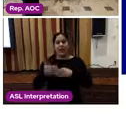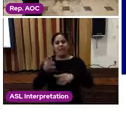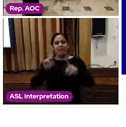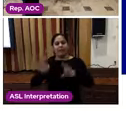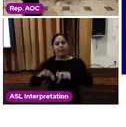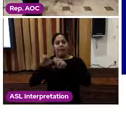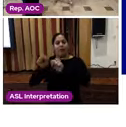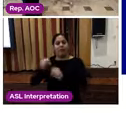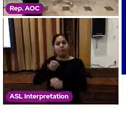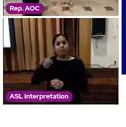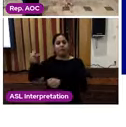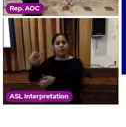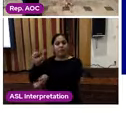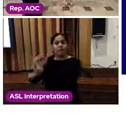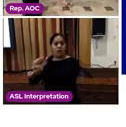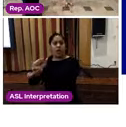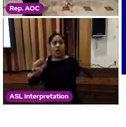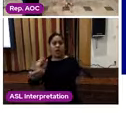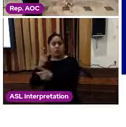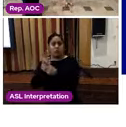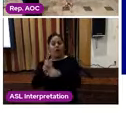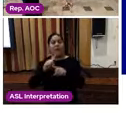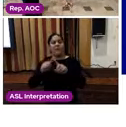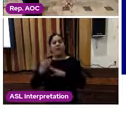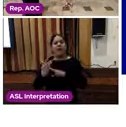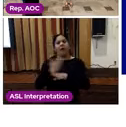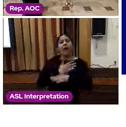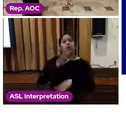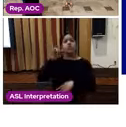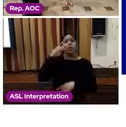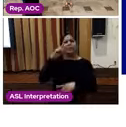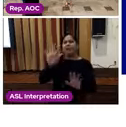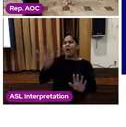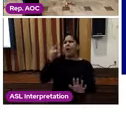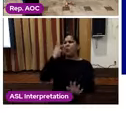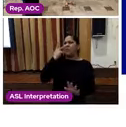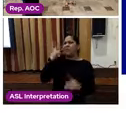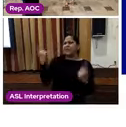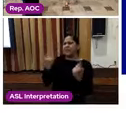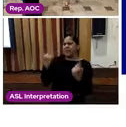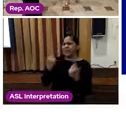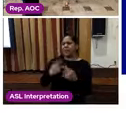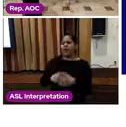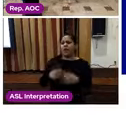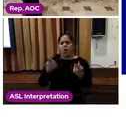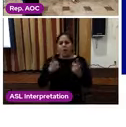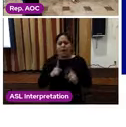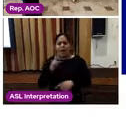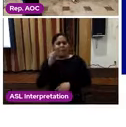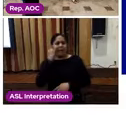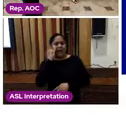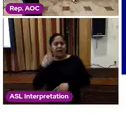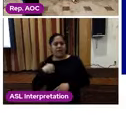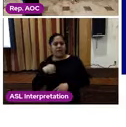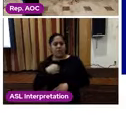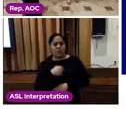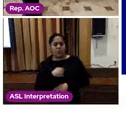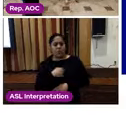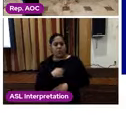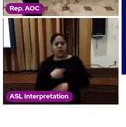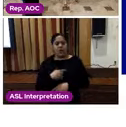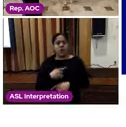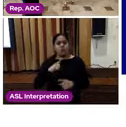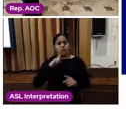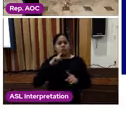called, etc. They said, just give us a couple of people, we want to see something. And they said, what happens if we made that response nexus